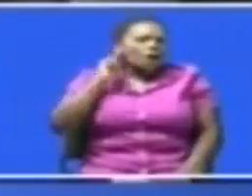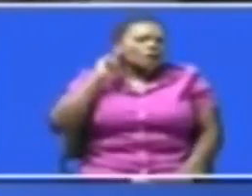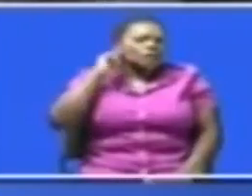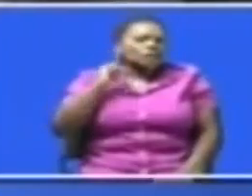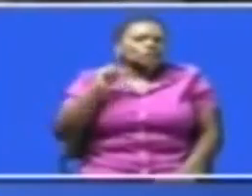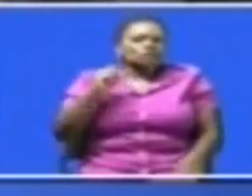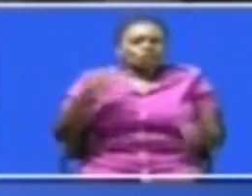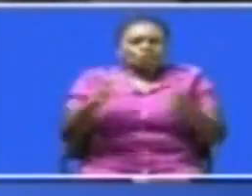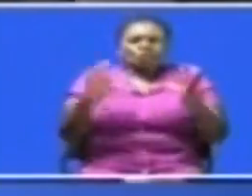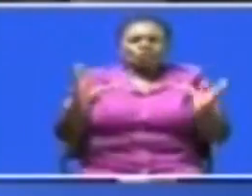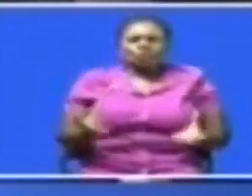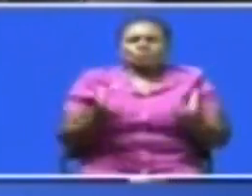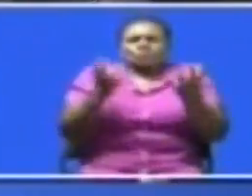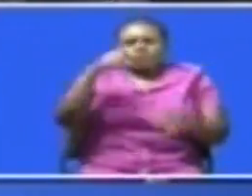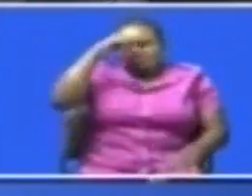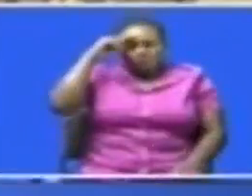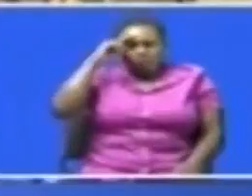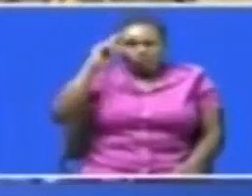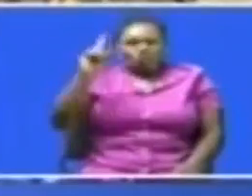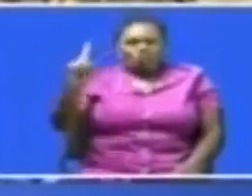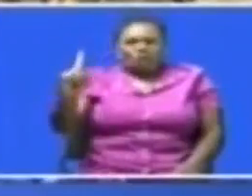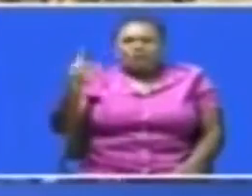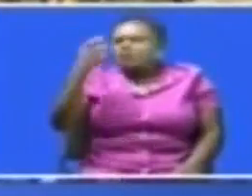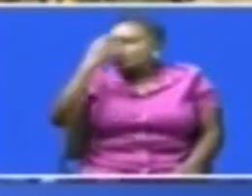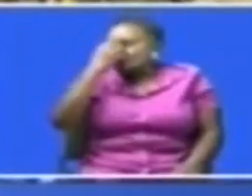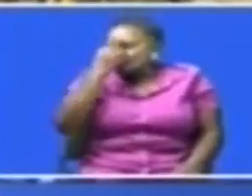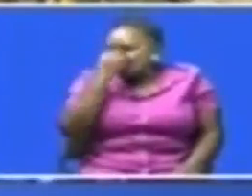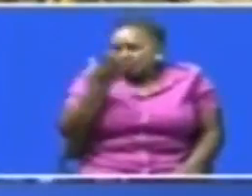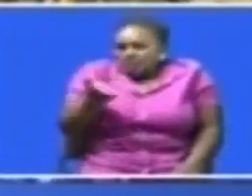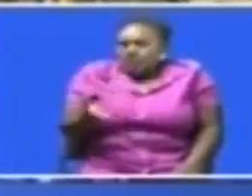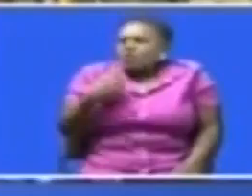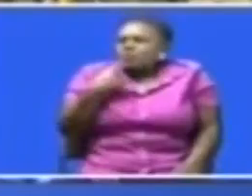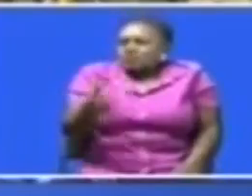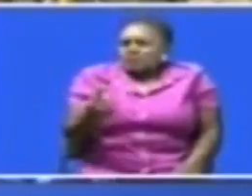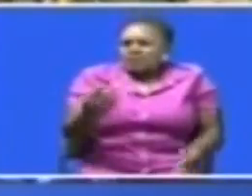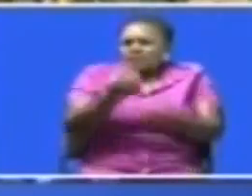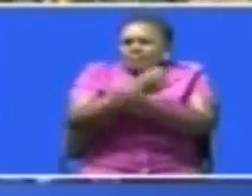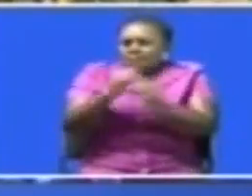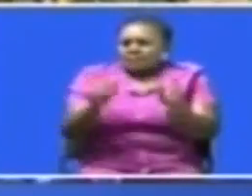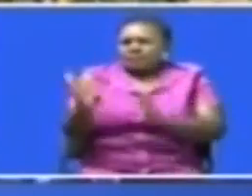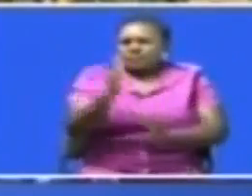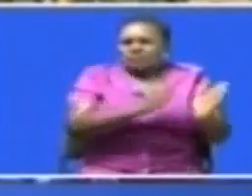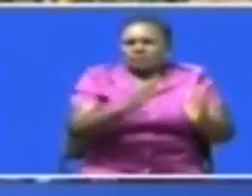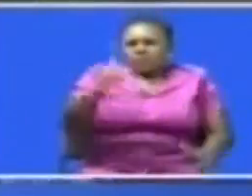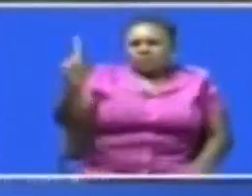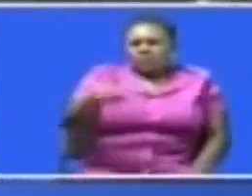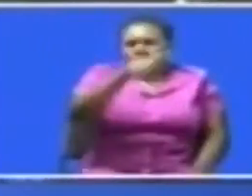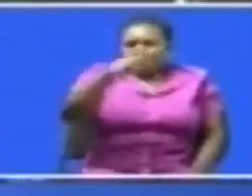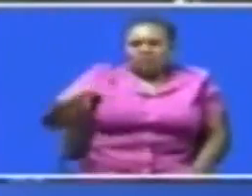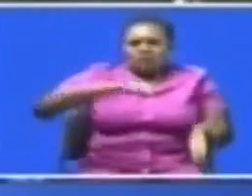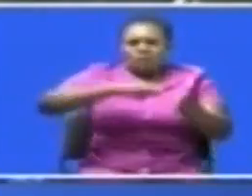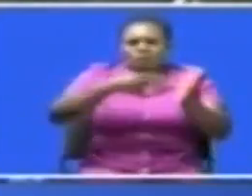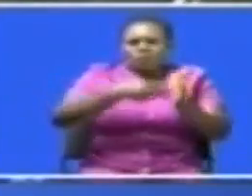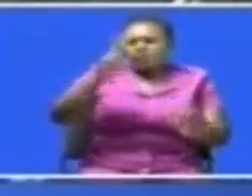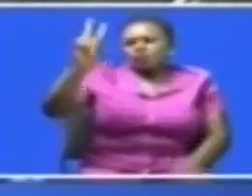community because of one William Samoei Ruto. They are now claiming that the president is plotting cancellation of the two mega